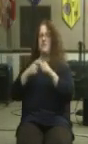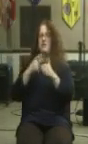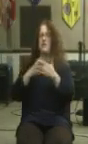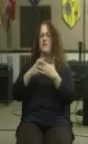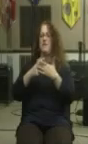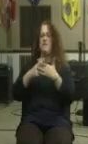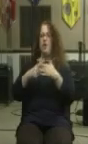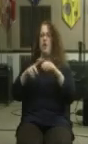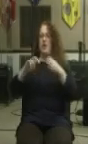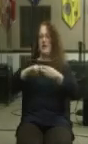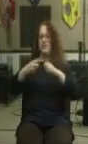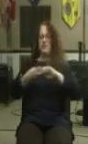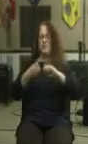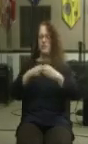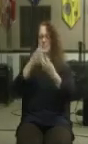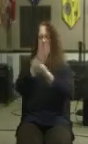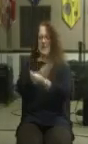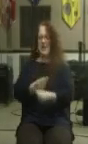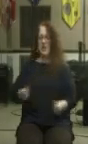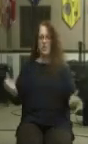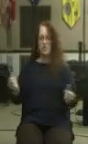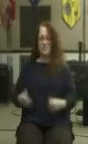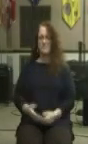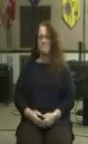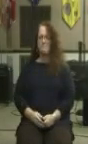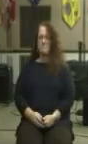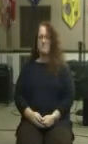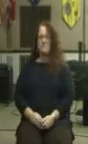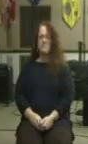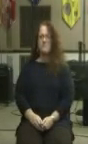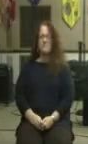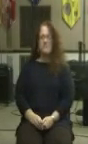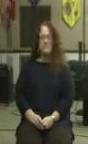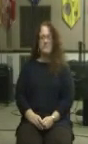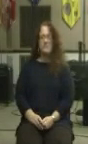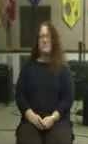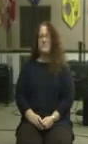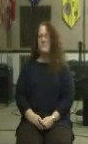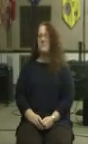Get rid of our bleeding issues and be healed.